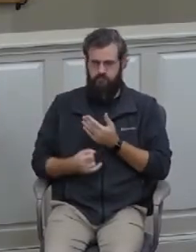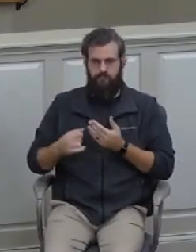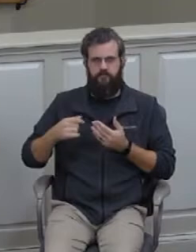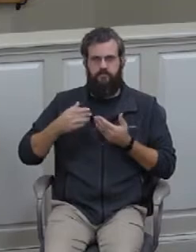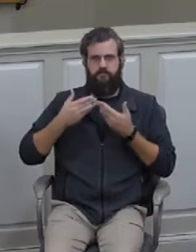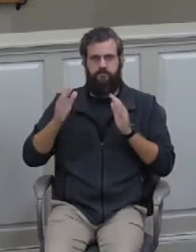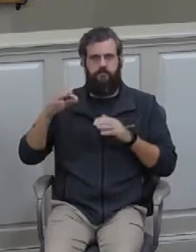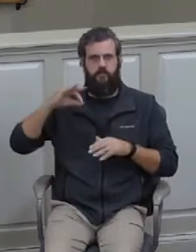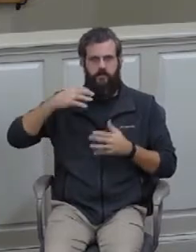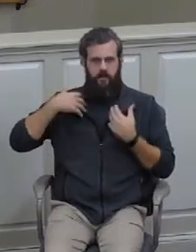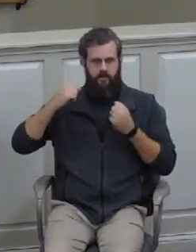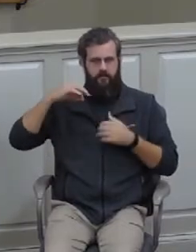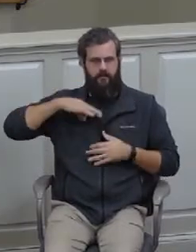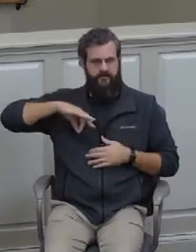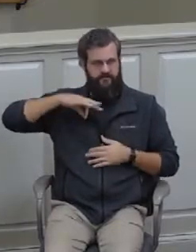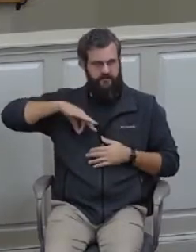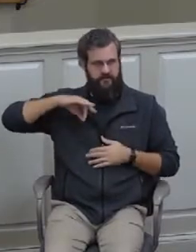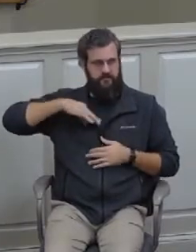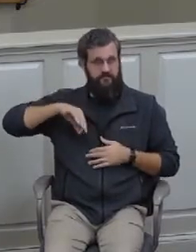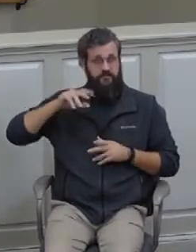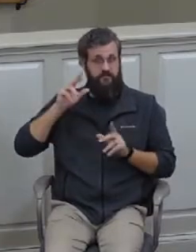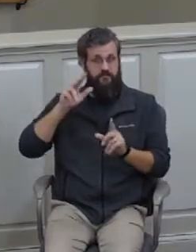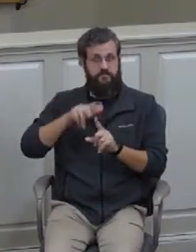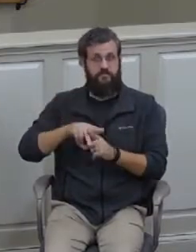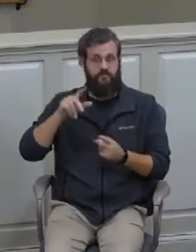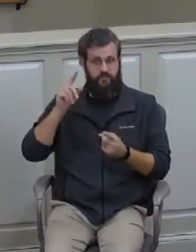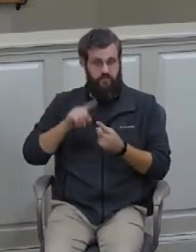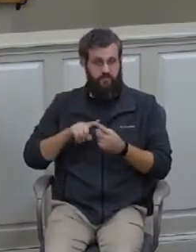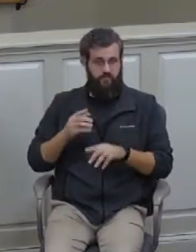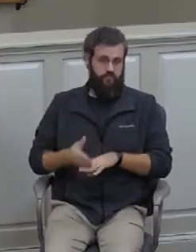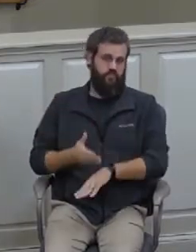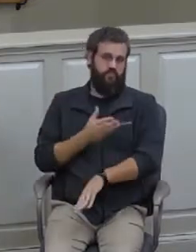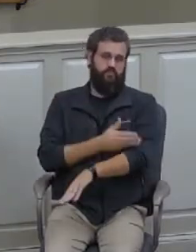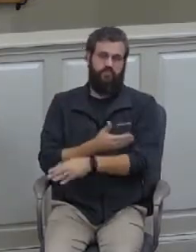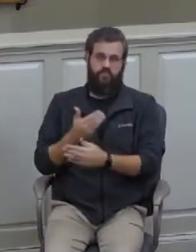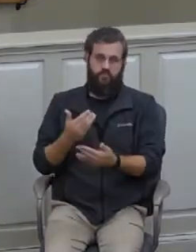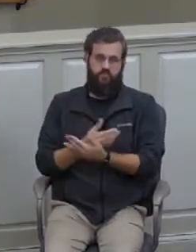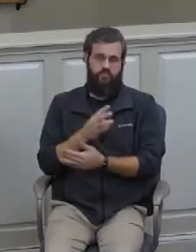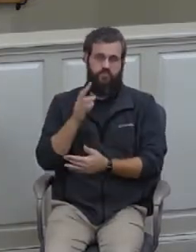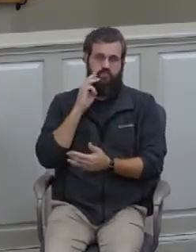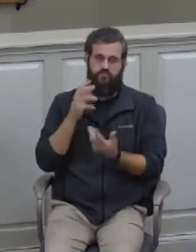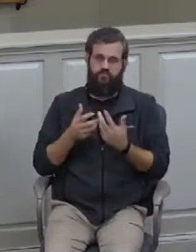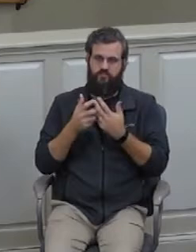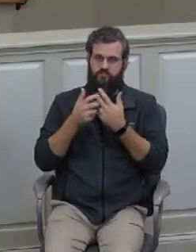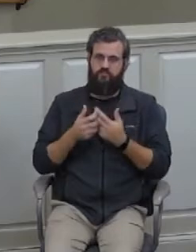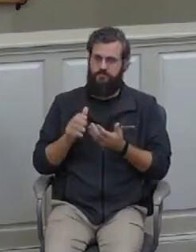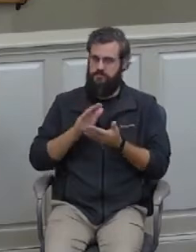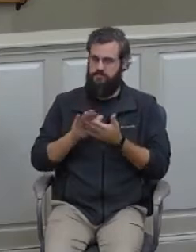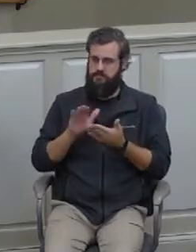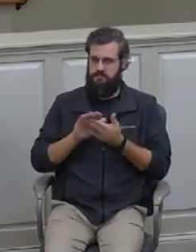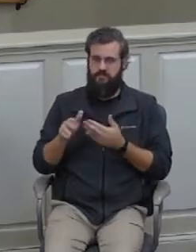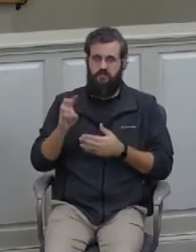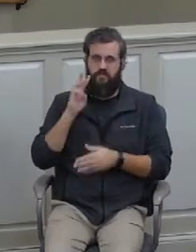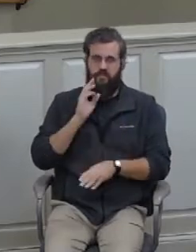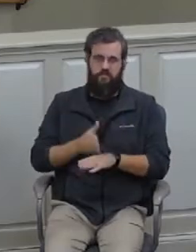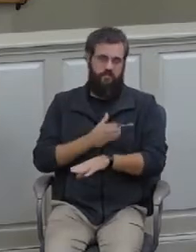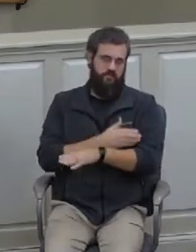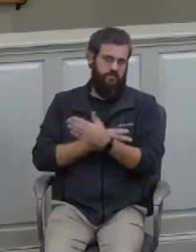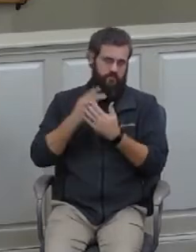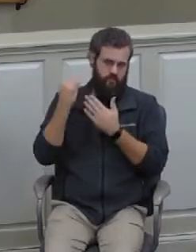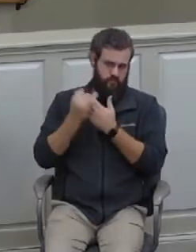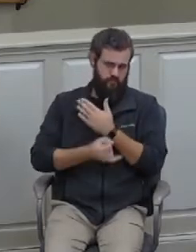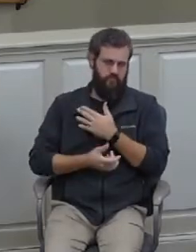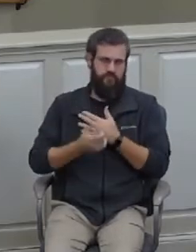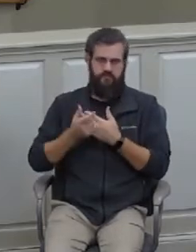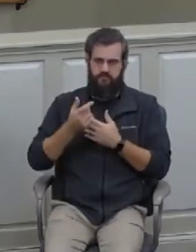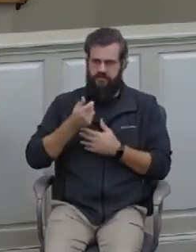benefits, and those apply to our upgrade of the water treatment plant and raw water improvement project. And there's a number